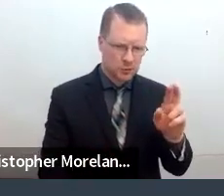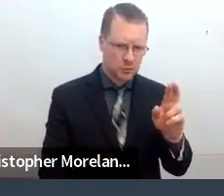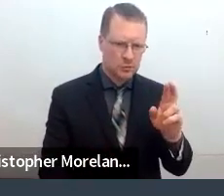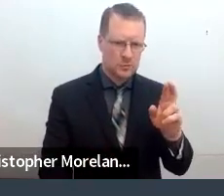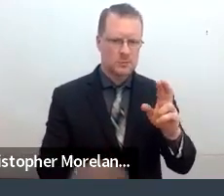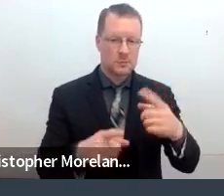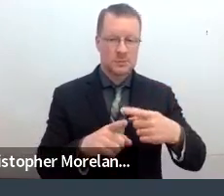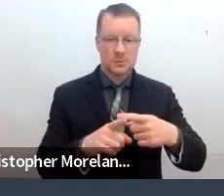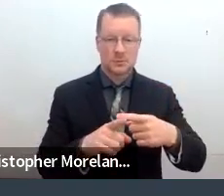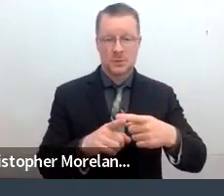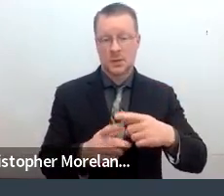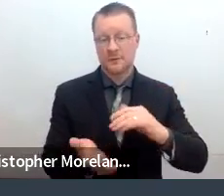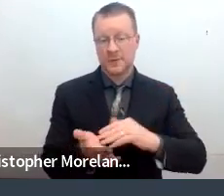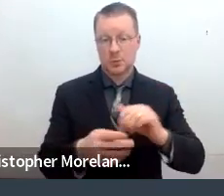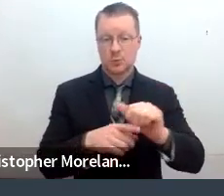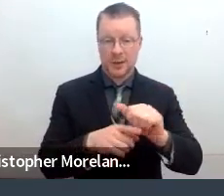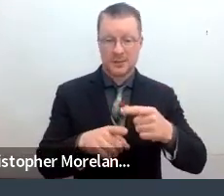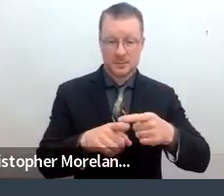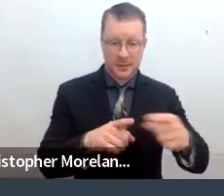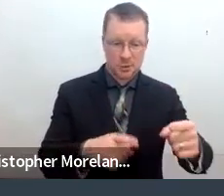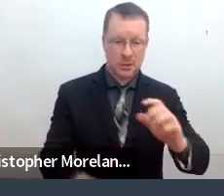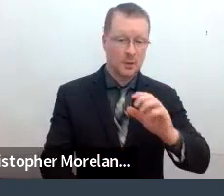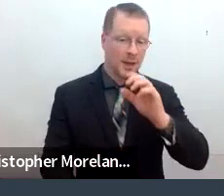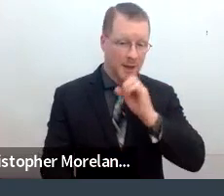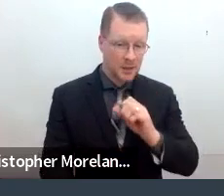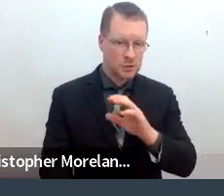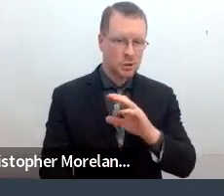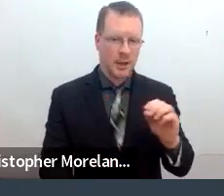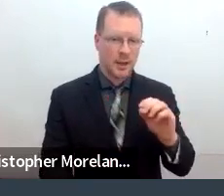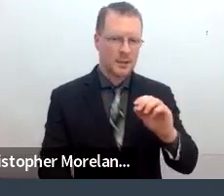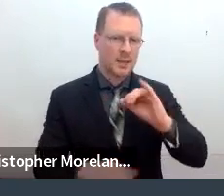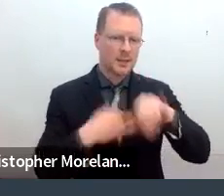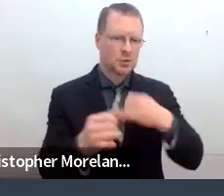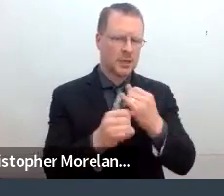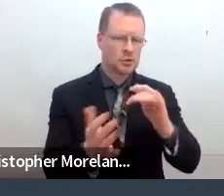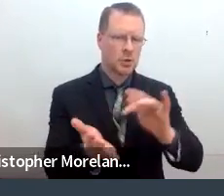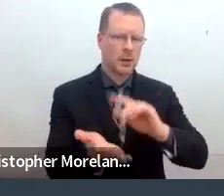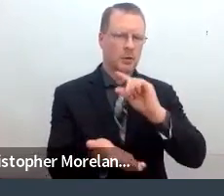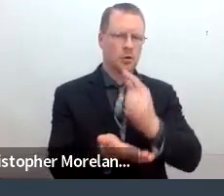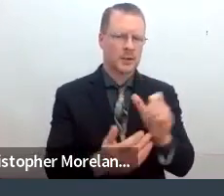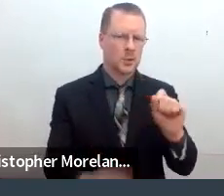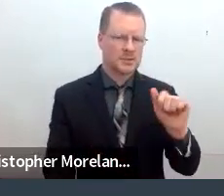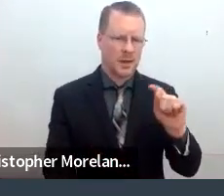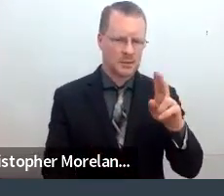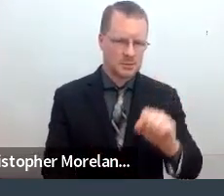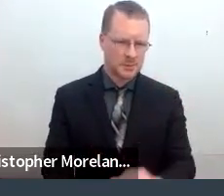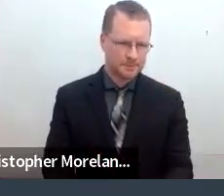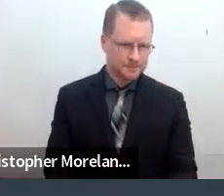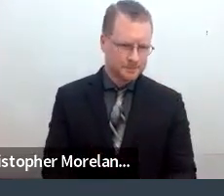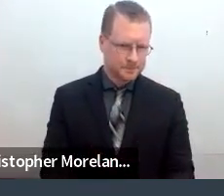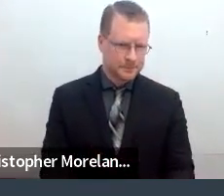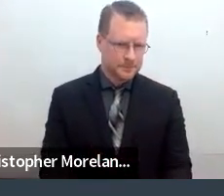States. And this is weighted for gender, specialty, age,